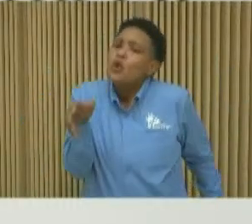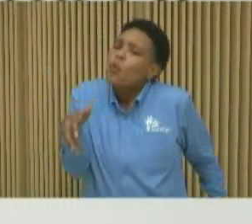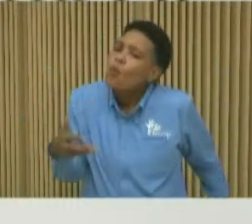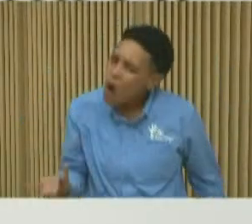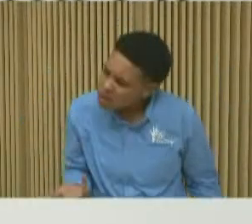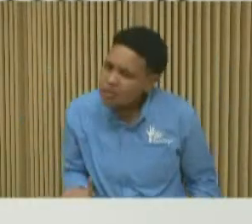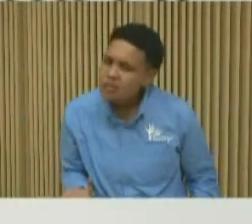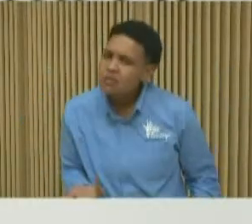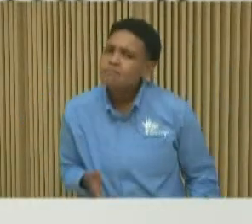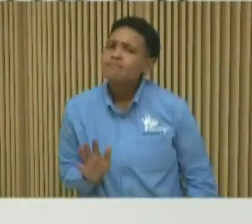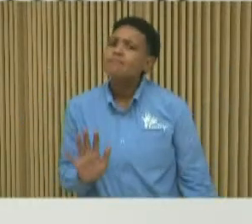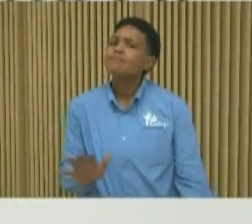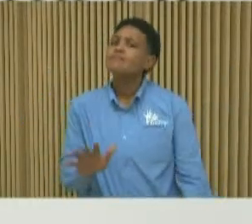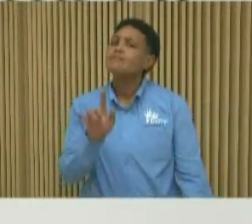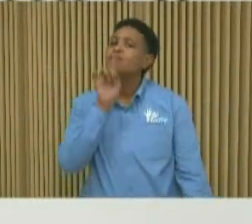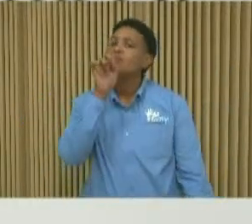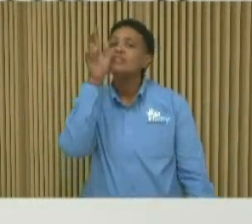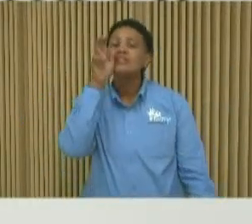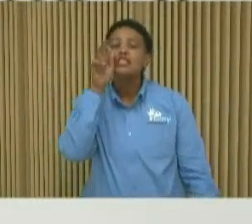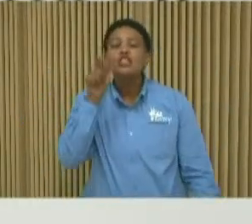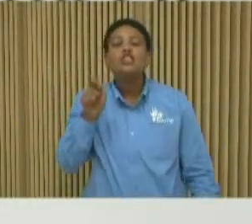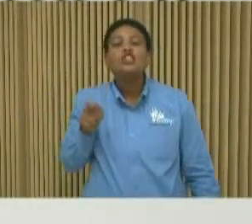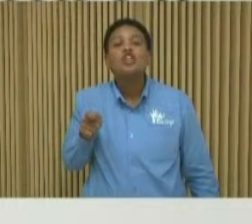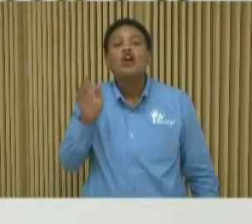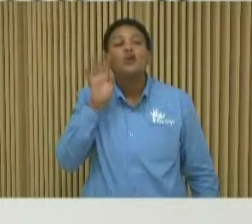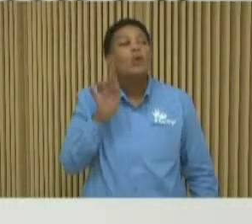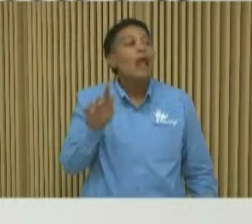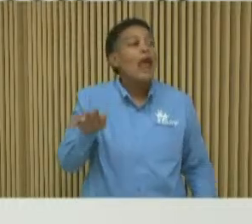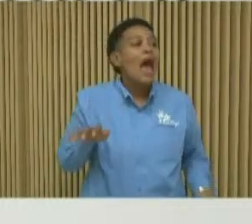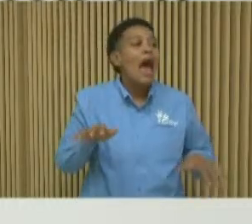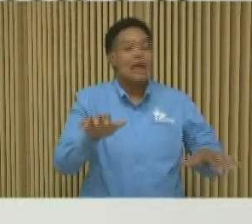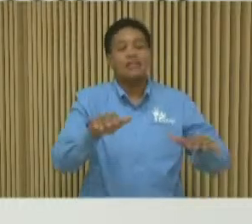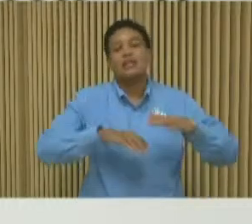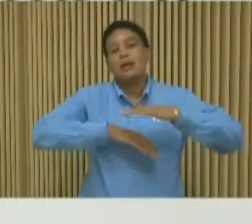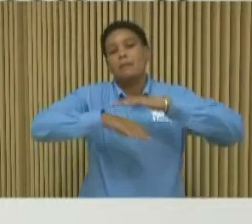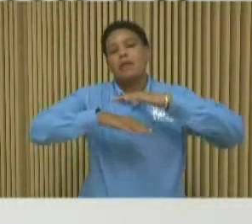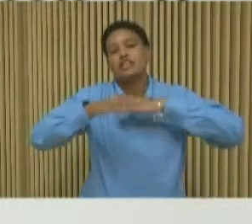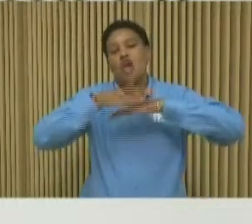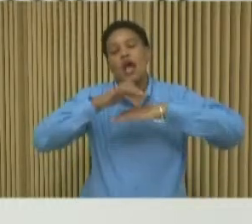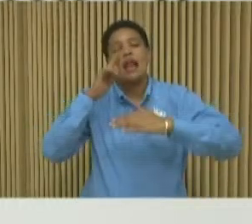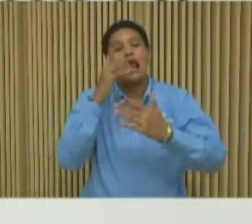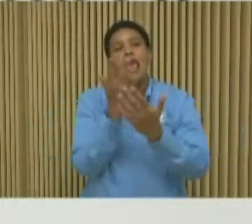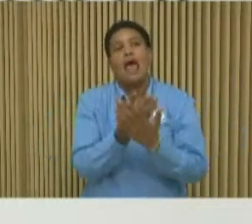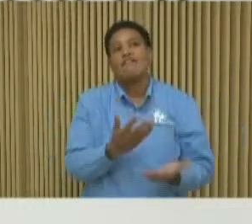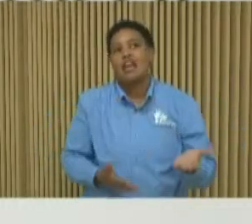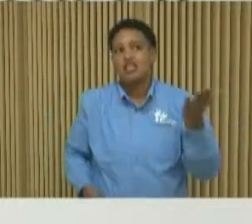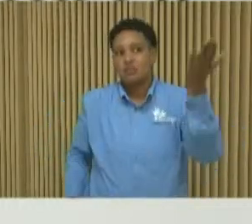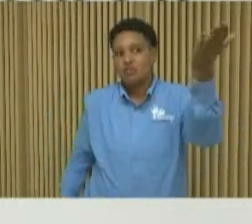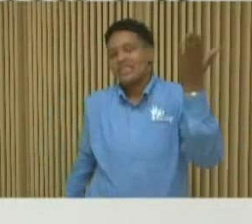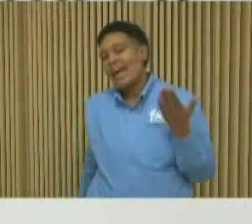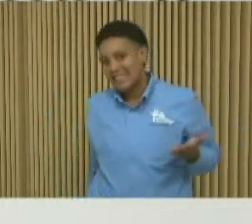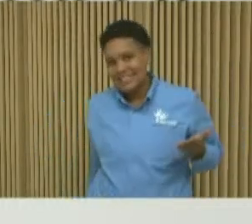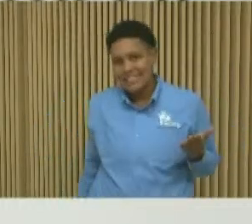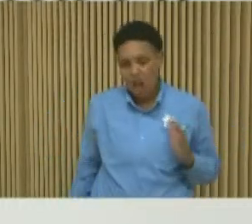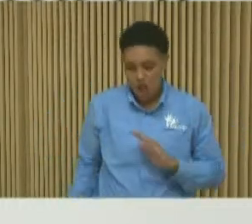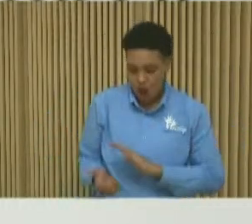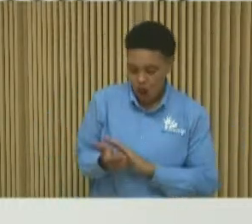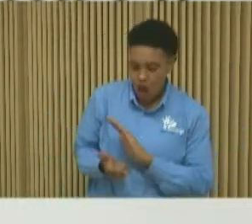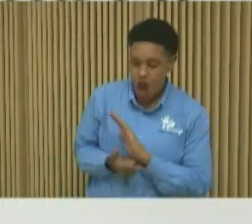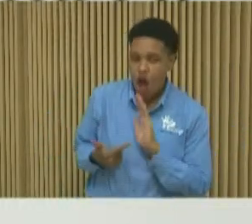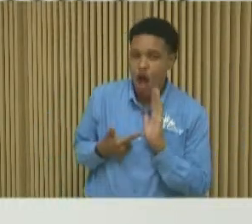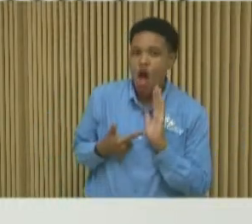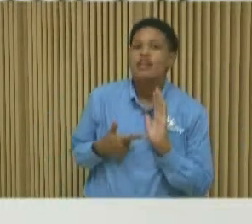of listen. The judge will act based on the evidence presented, the law